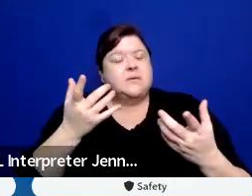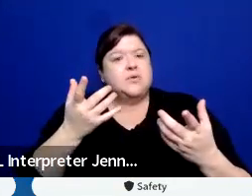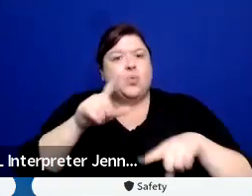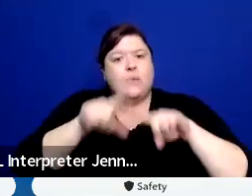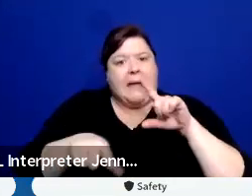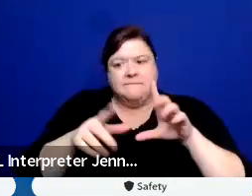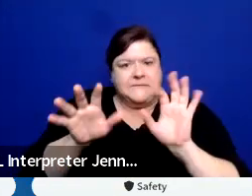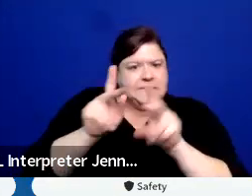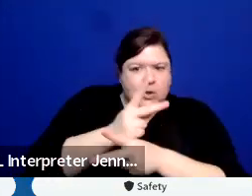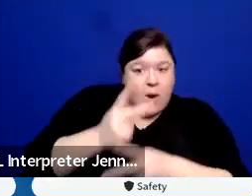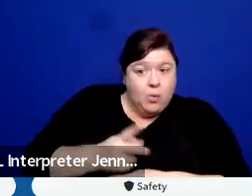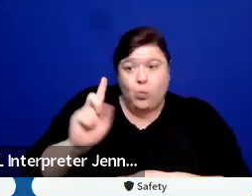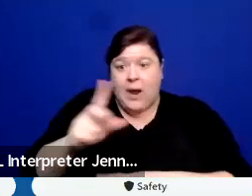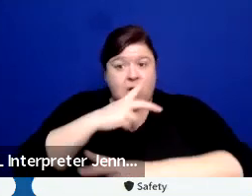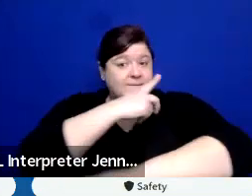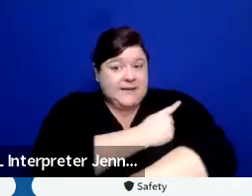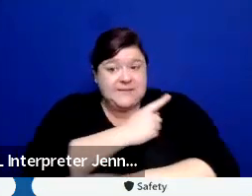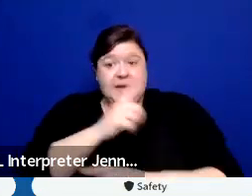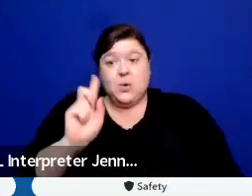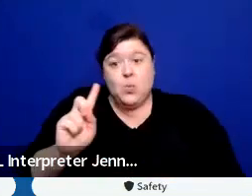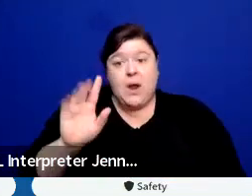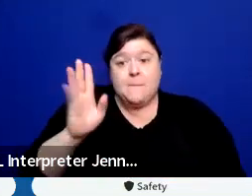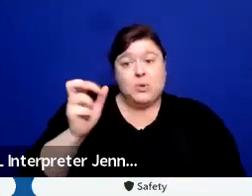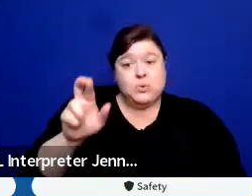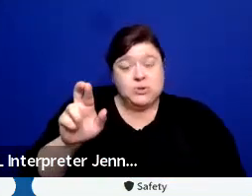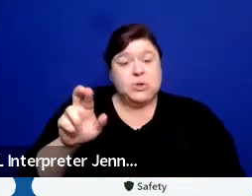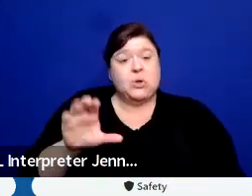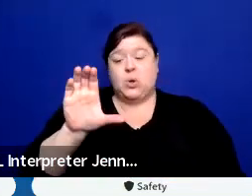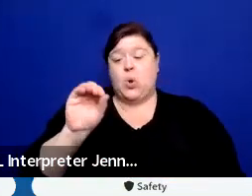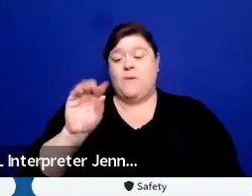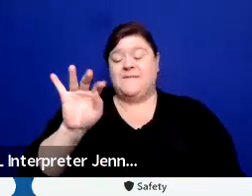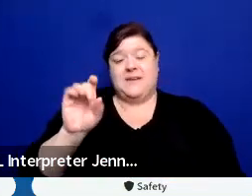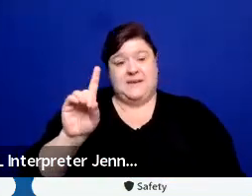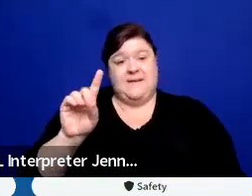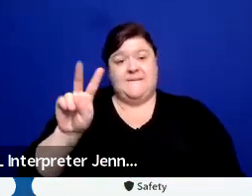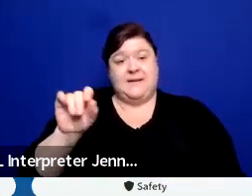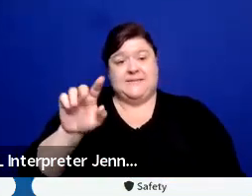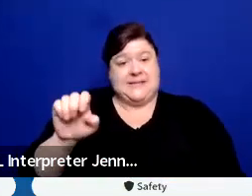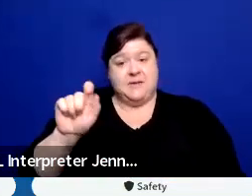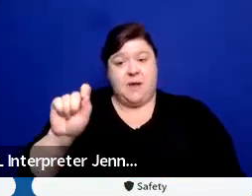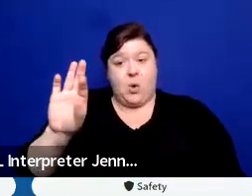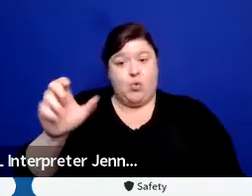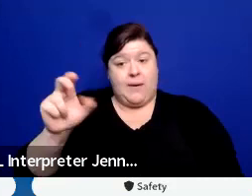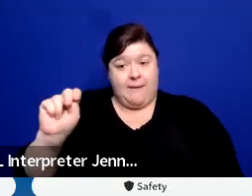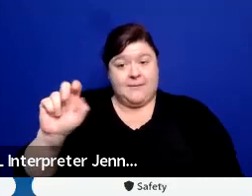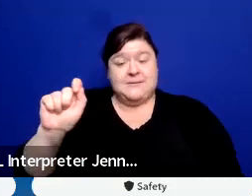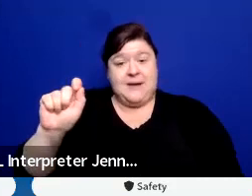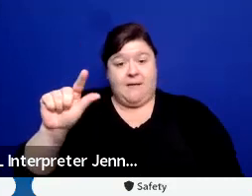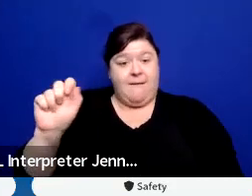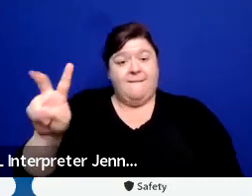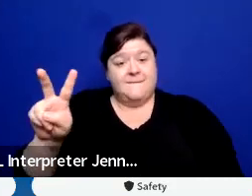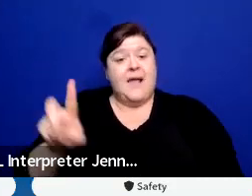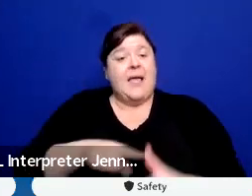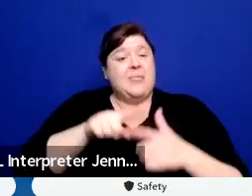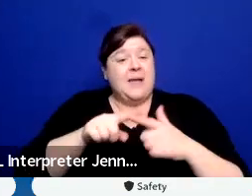get a COVID vaccine or a booster dose, please go to covidvaccine.oregon.gov. And in addition, I recommend that you,